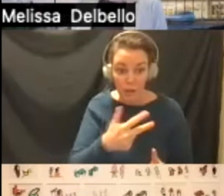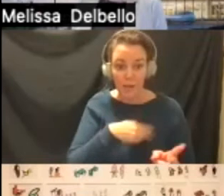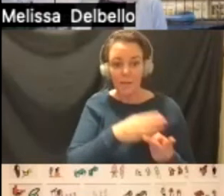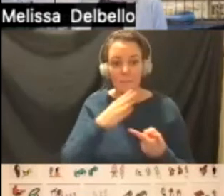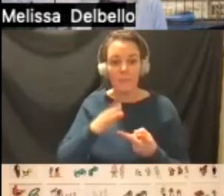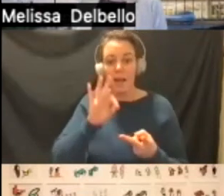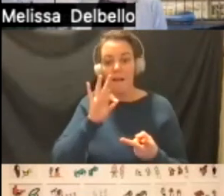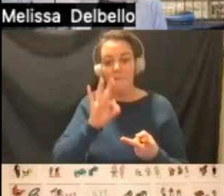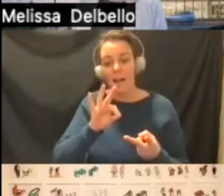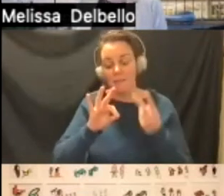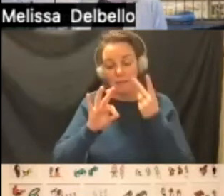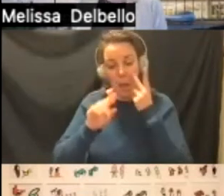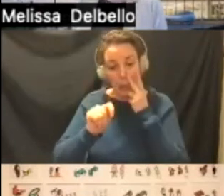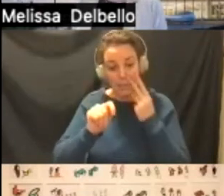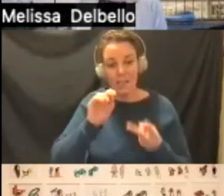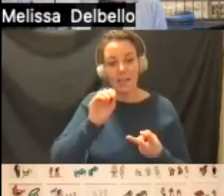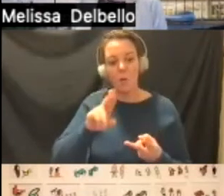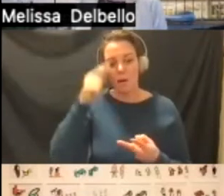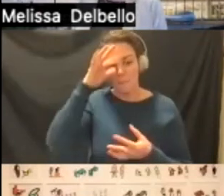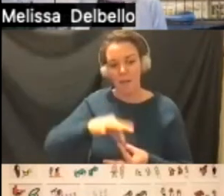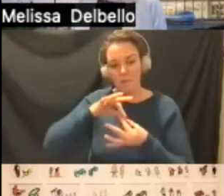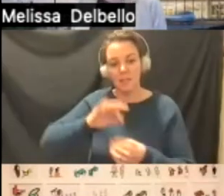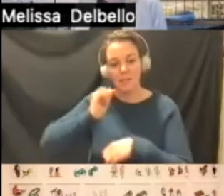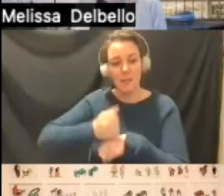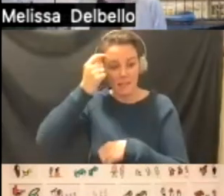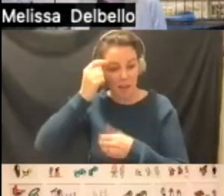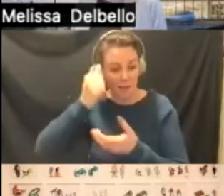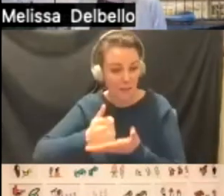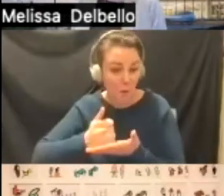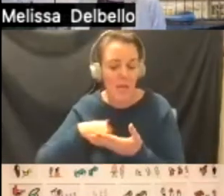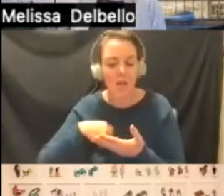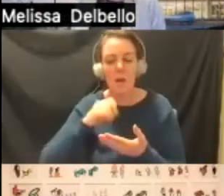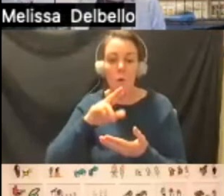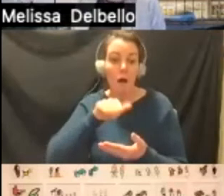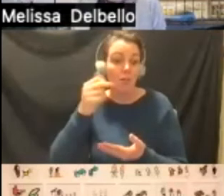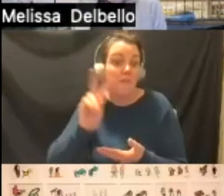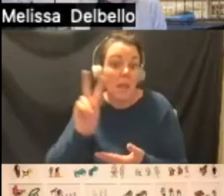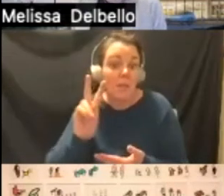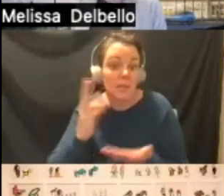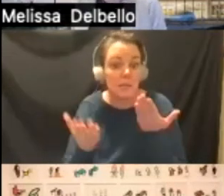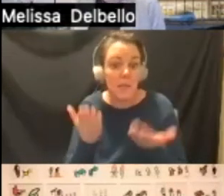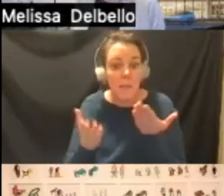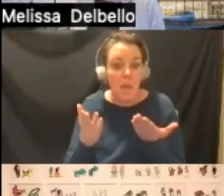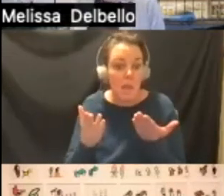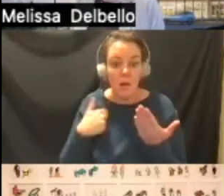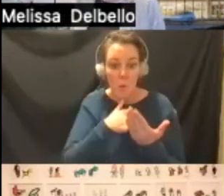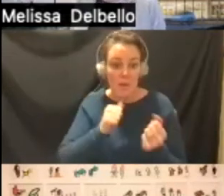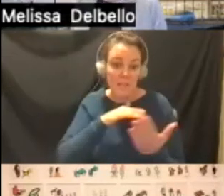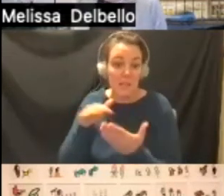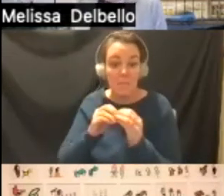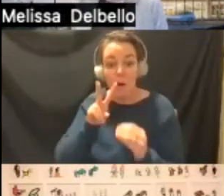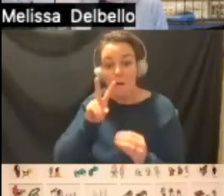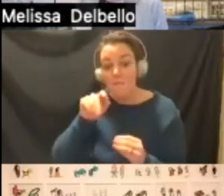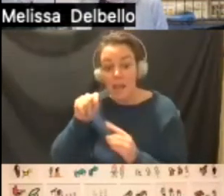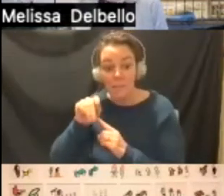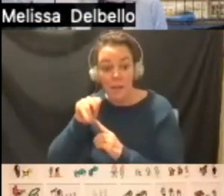or mindfulness-based cognitive therapy, or other types of vitamins that have yet to be studied. But